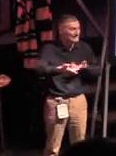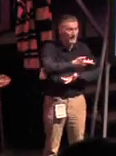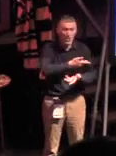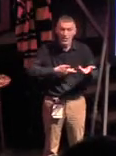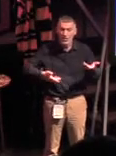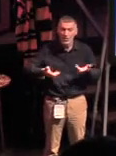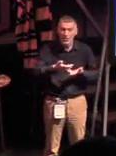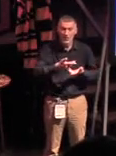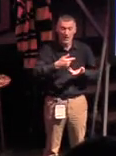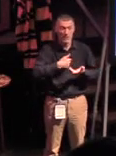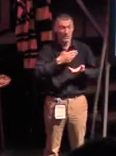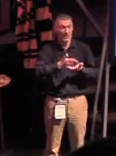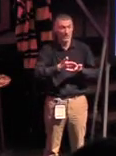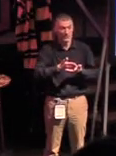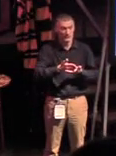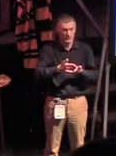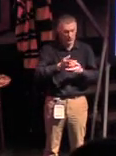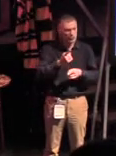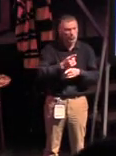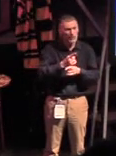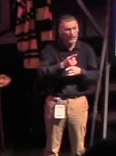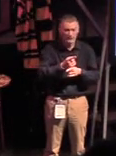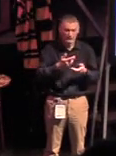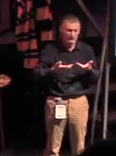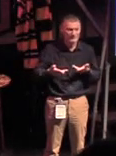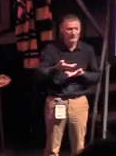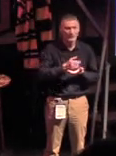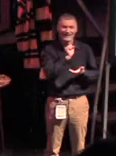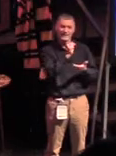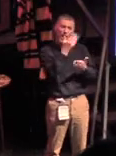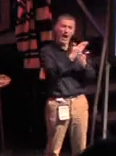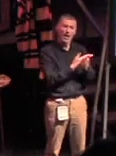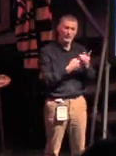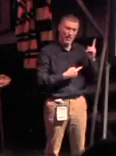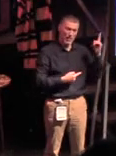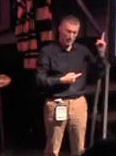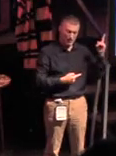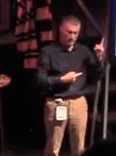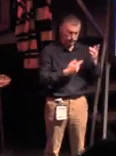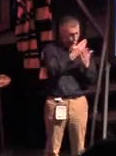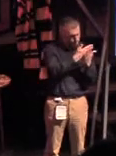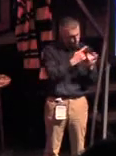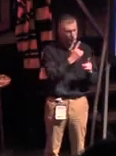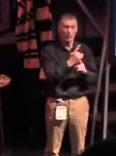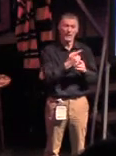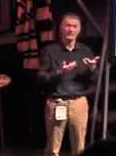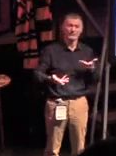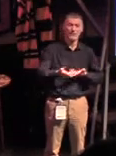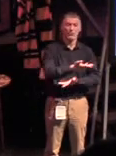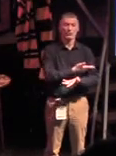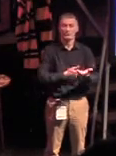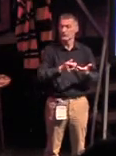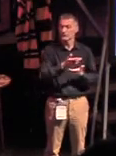Goran Tomka speaks of democracy in his article that was written for this meeting.